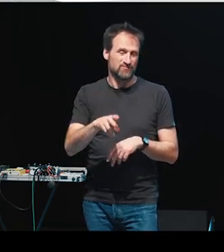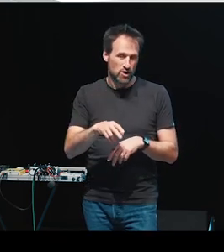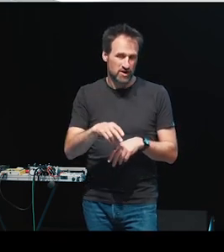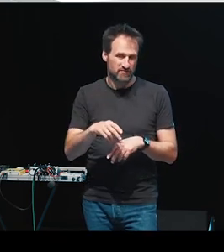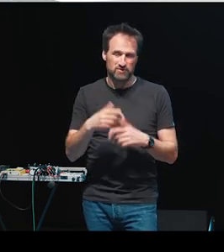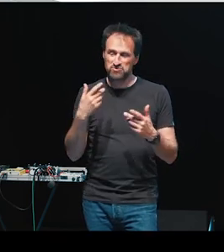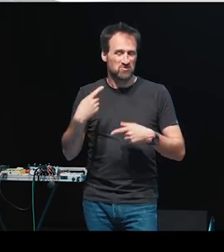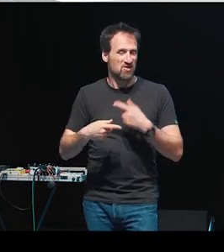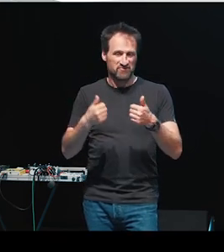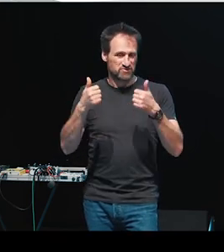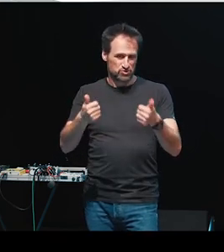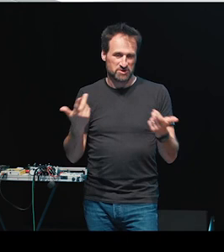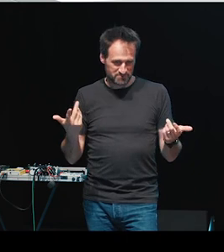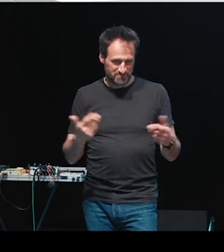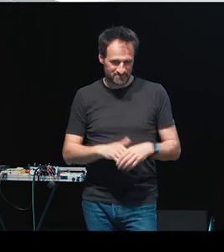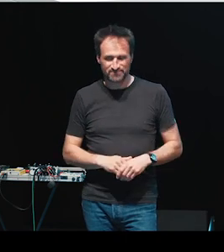interoperate nicely.